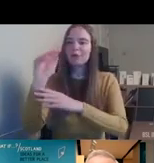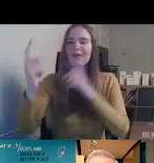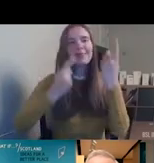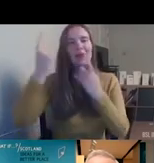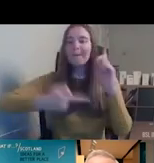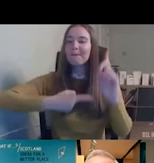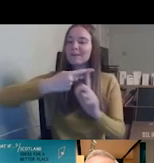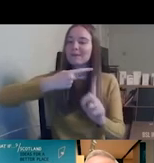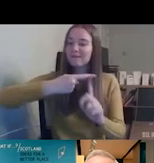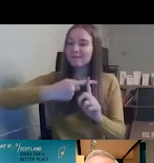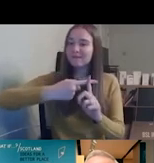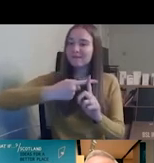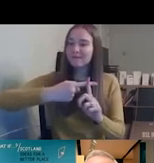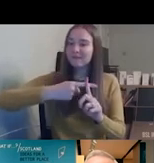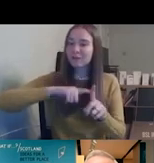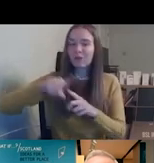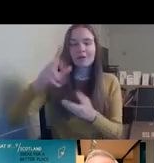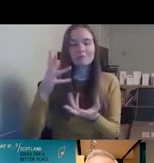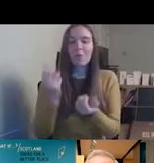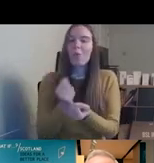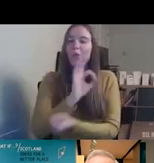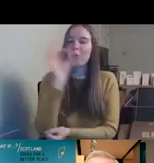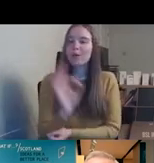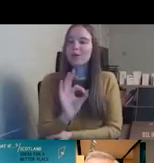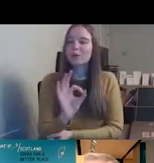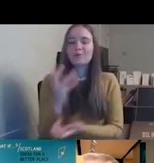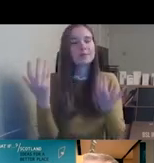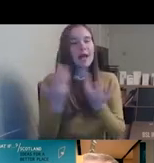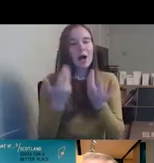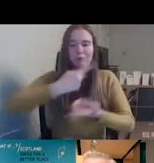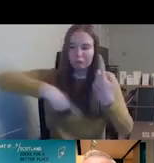grab hold of the question of how will we live together in the future.